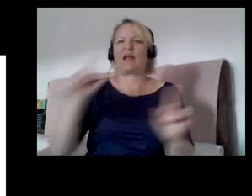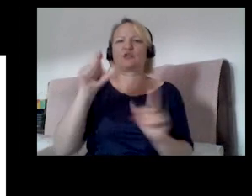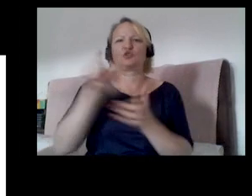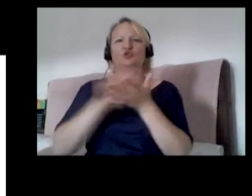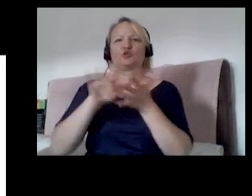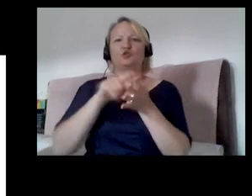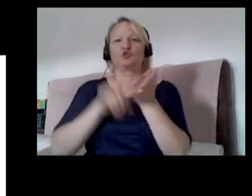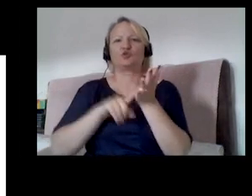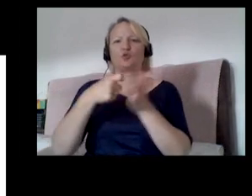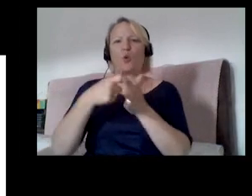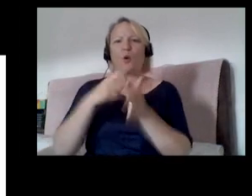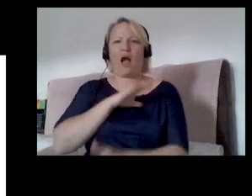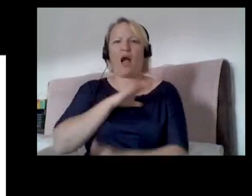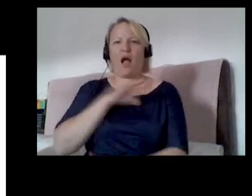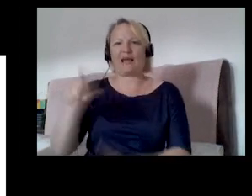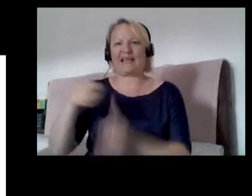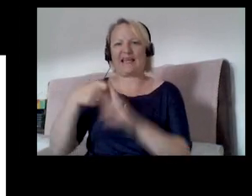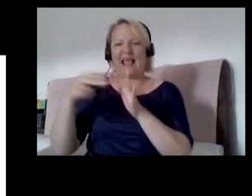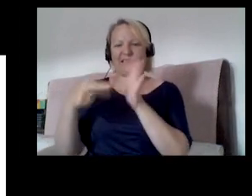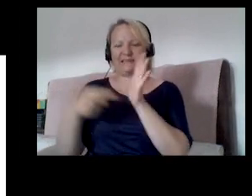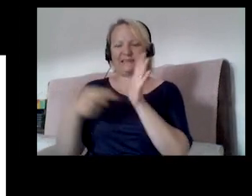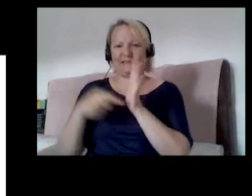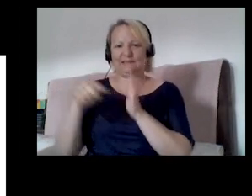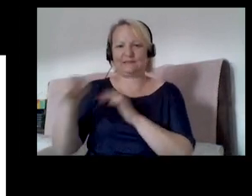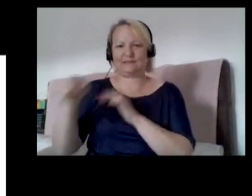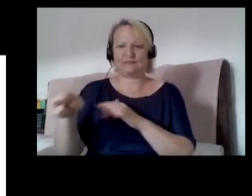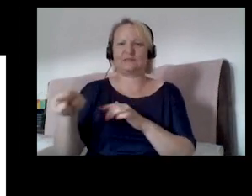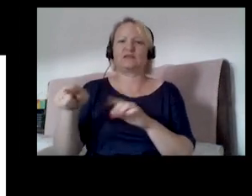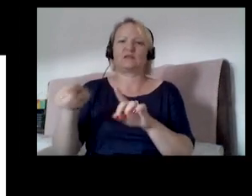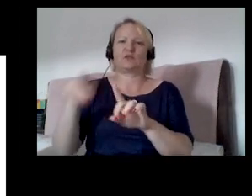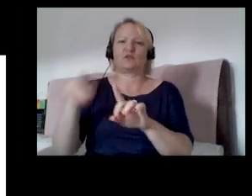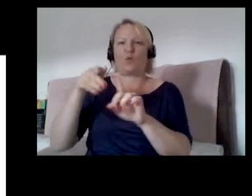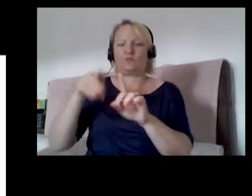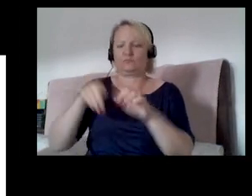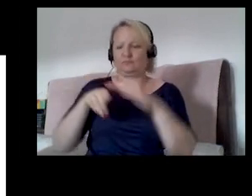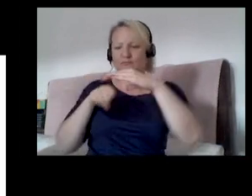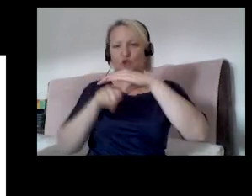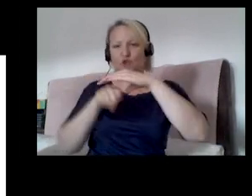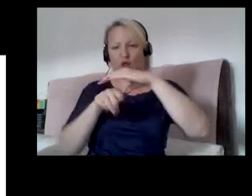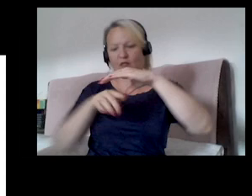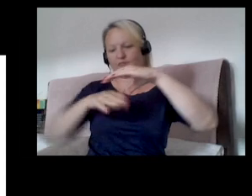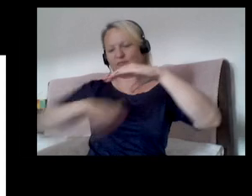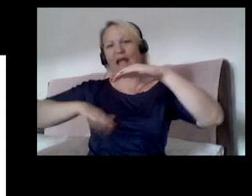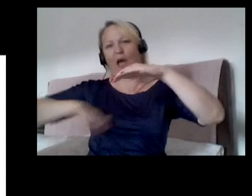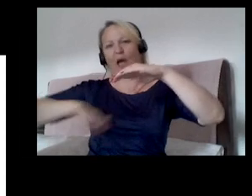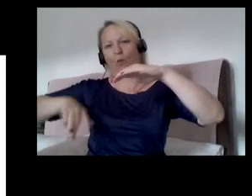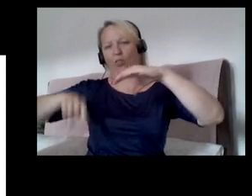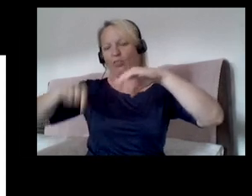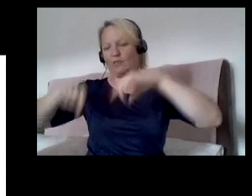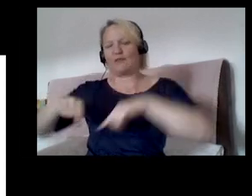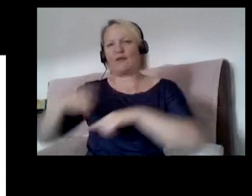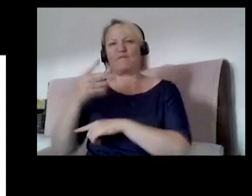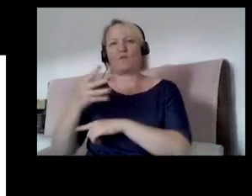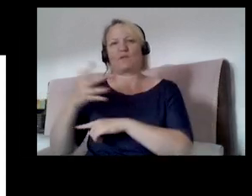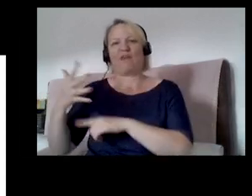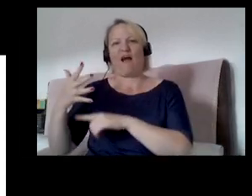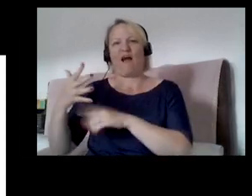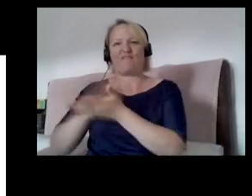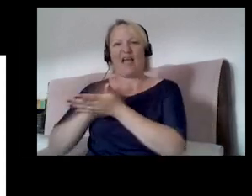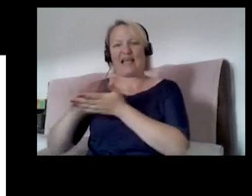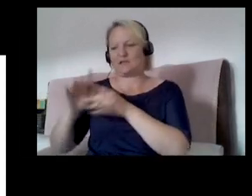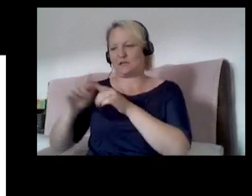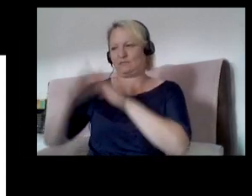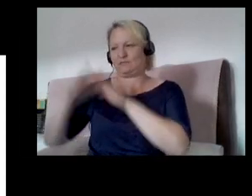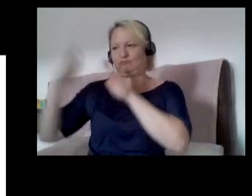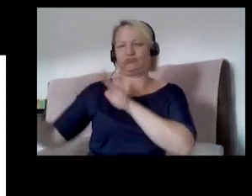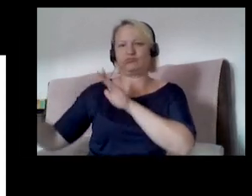Fields on the north bank of the Thames and Chalk Park in Kent. The Riverside Park will be just to the south of the northern tunnel entrance and will